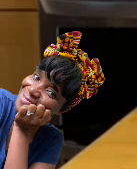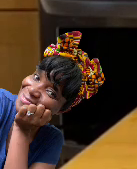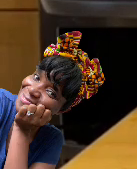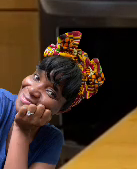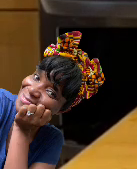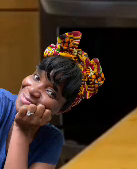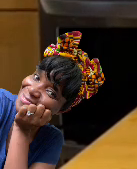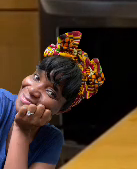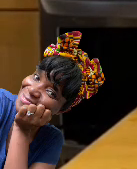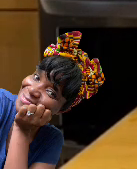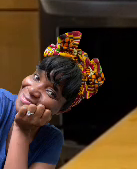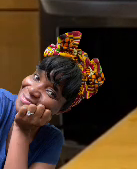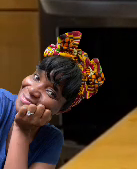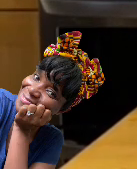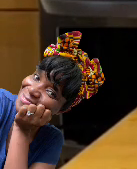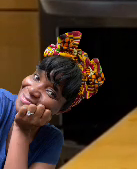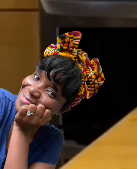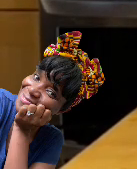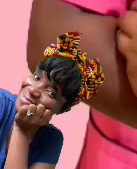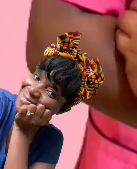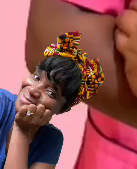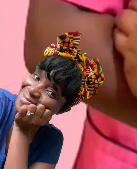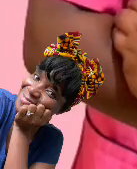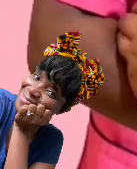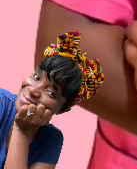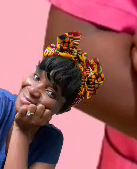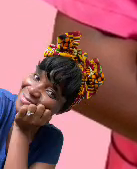Chill for 15 minutes before serving.